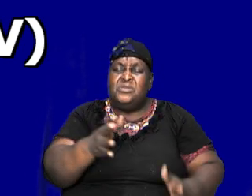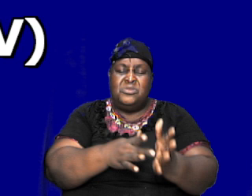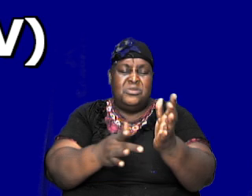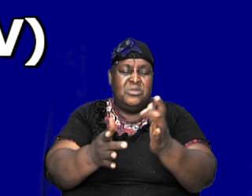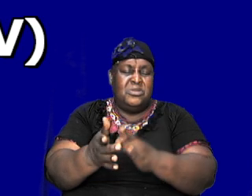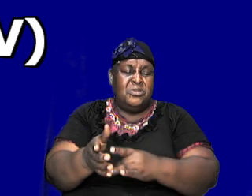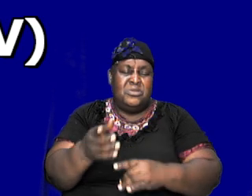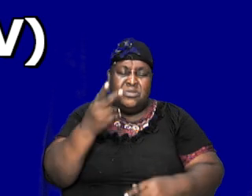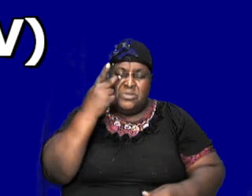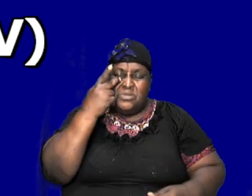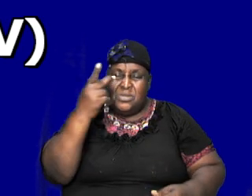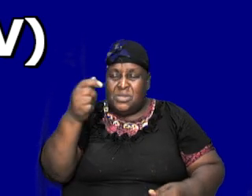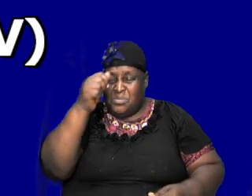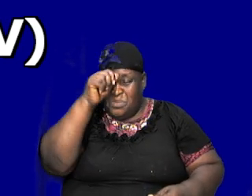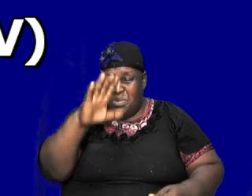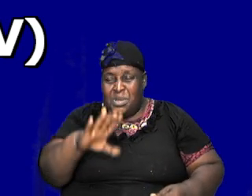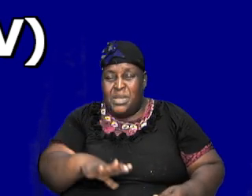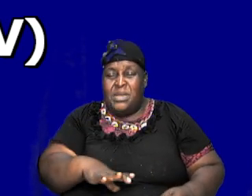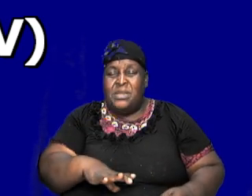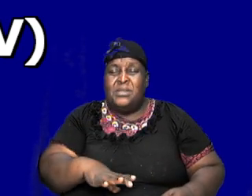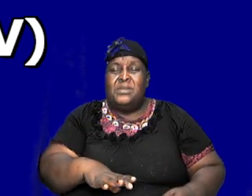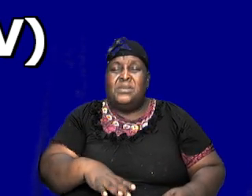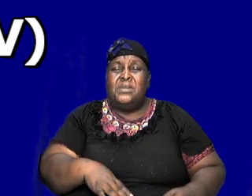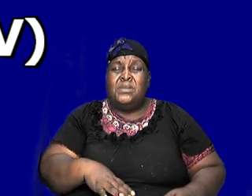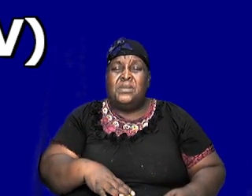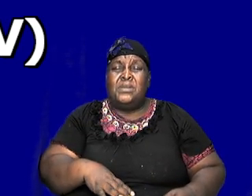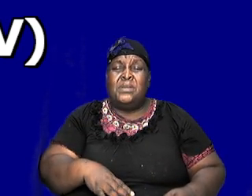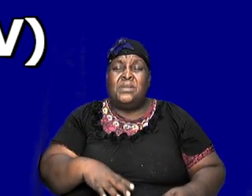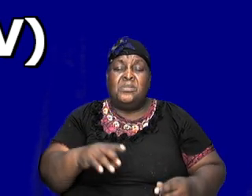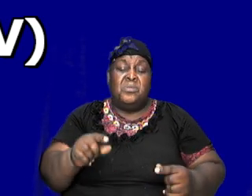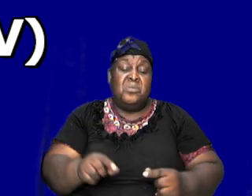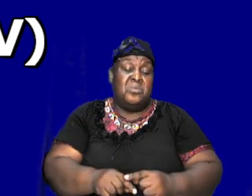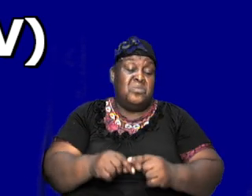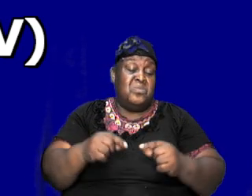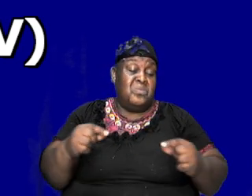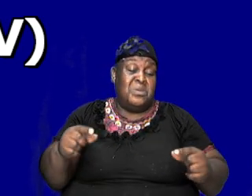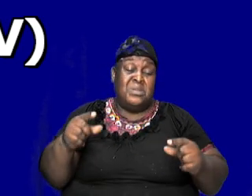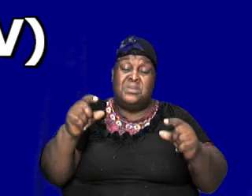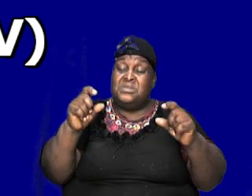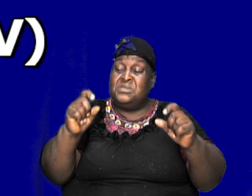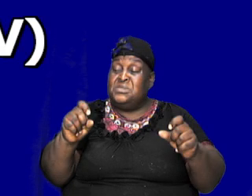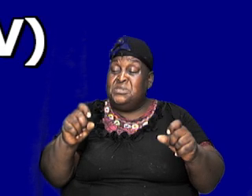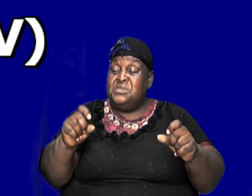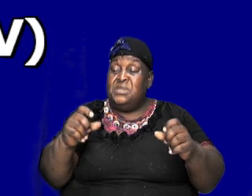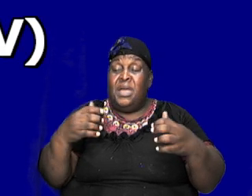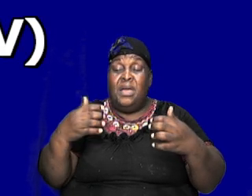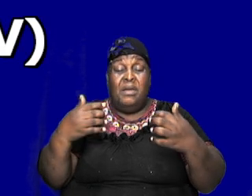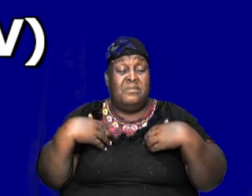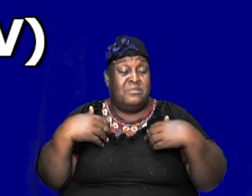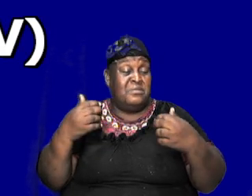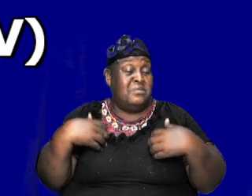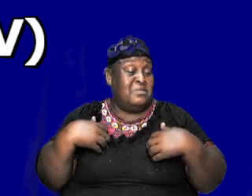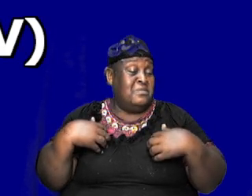man and addressed the greatest need that he had,